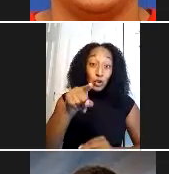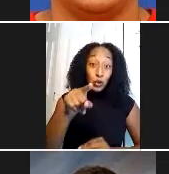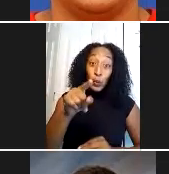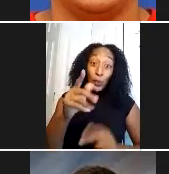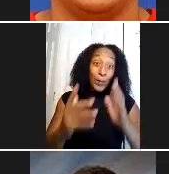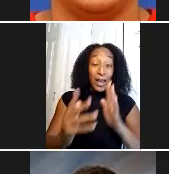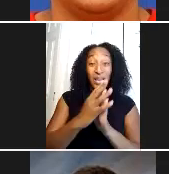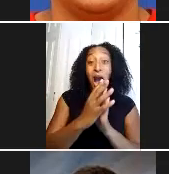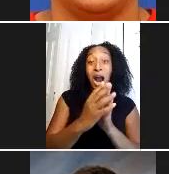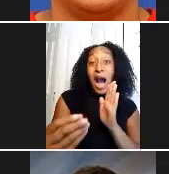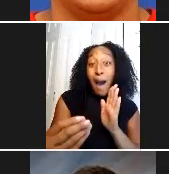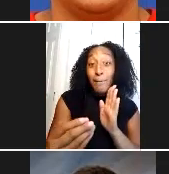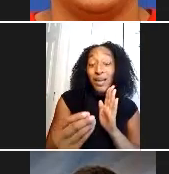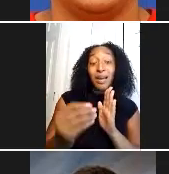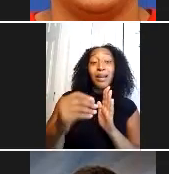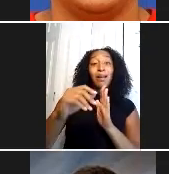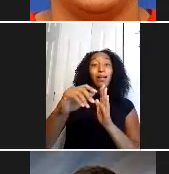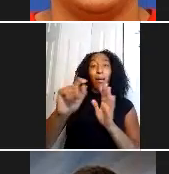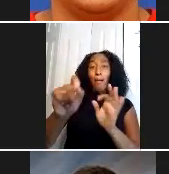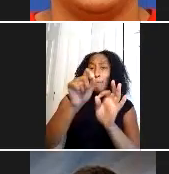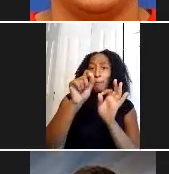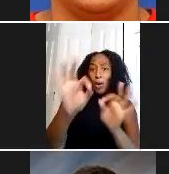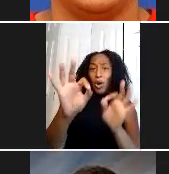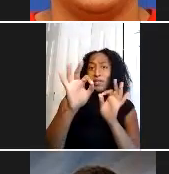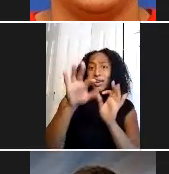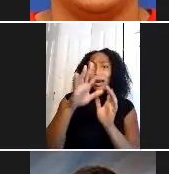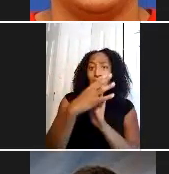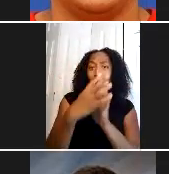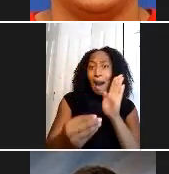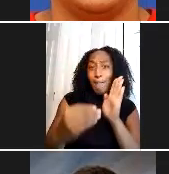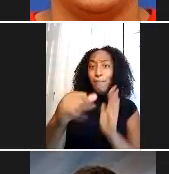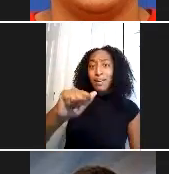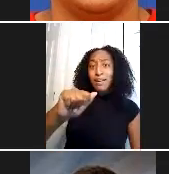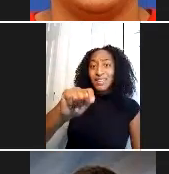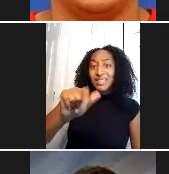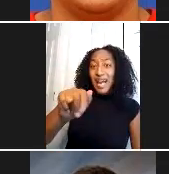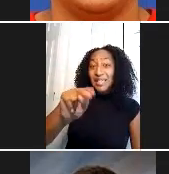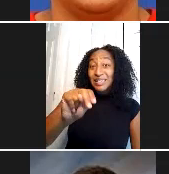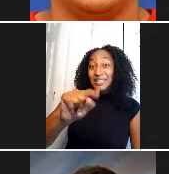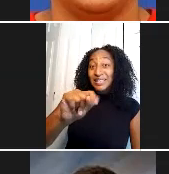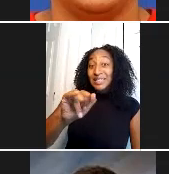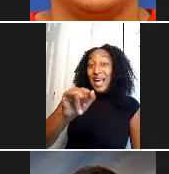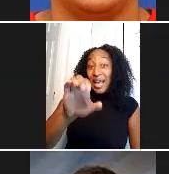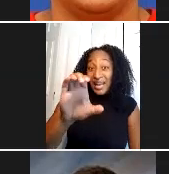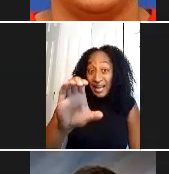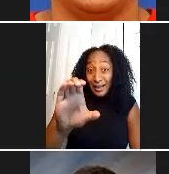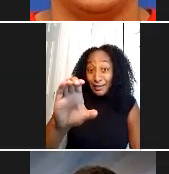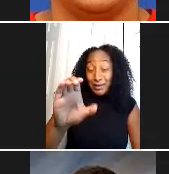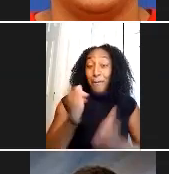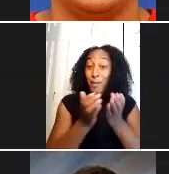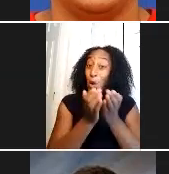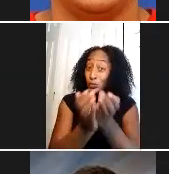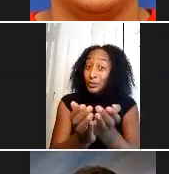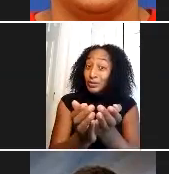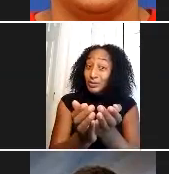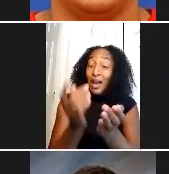Titanic. And, and maybe, I don't think you'll get any people involved in this test